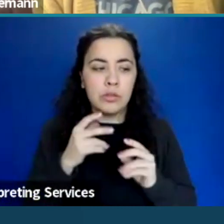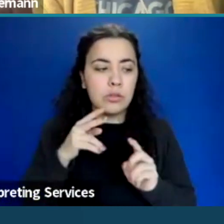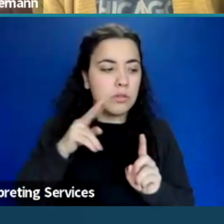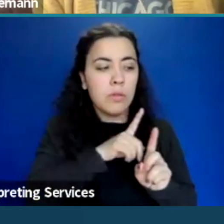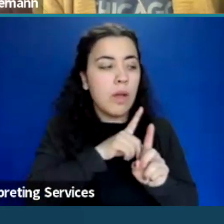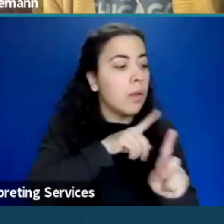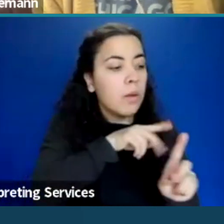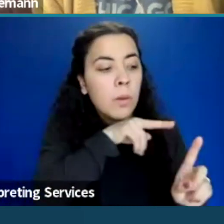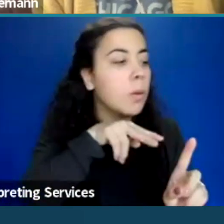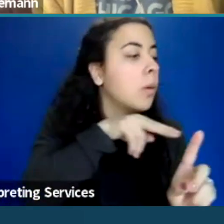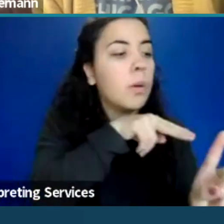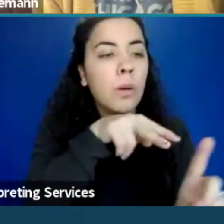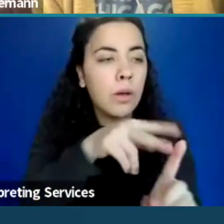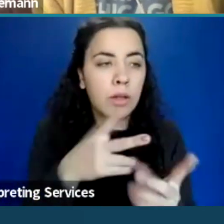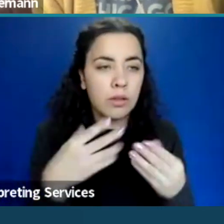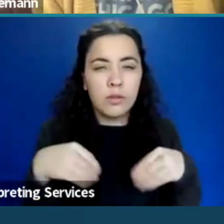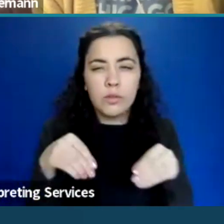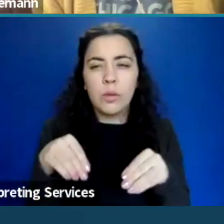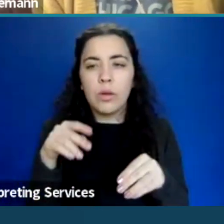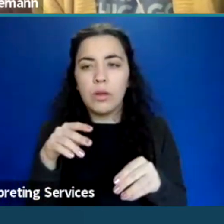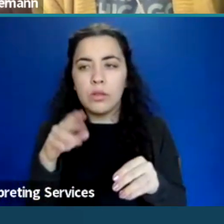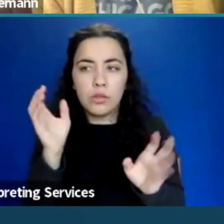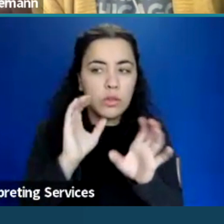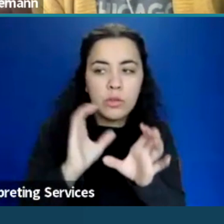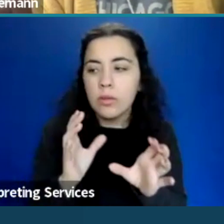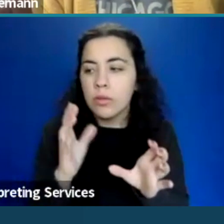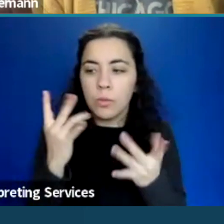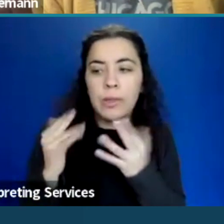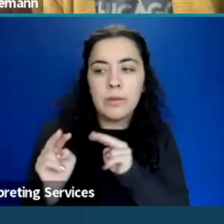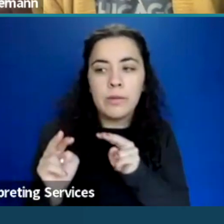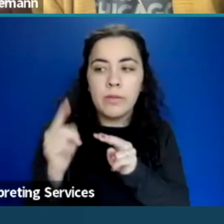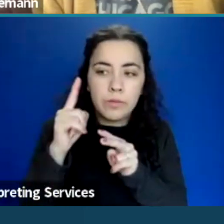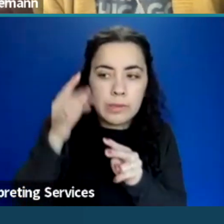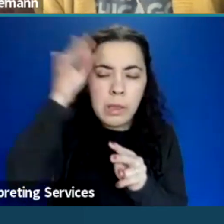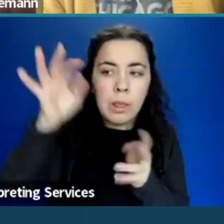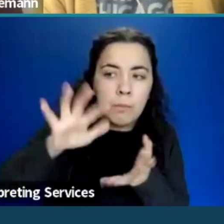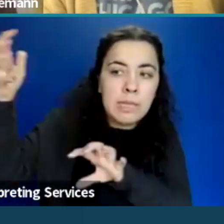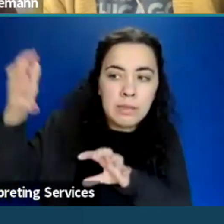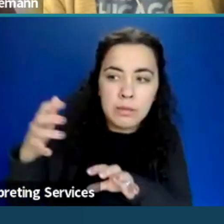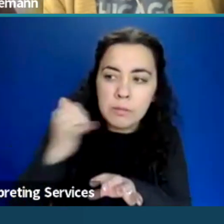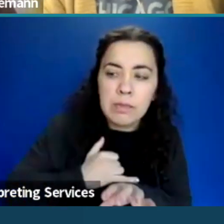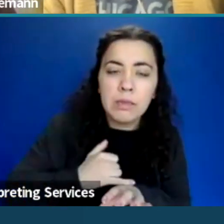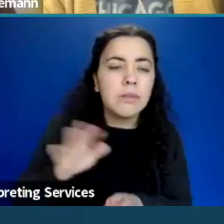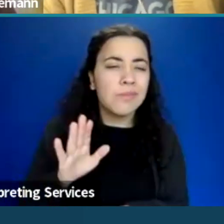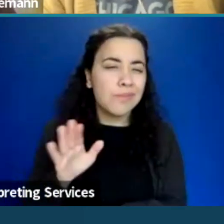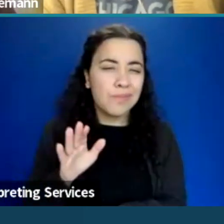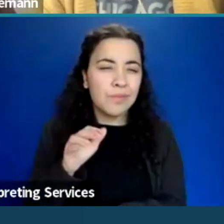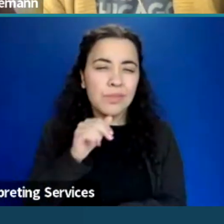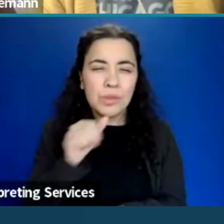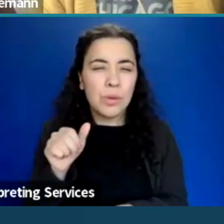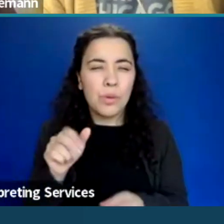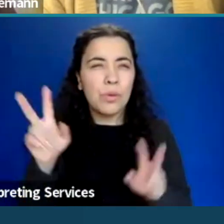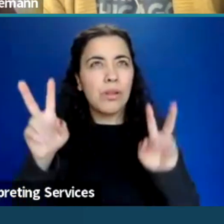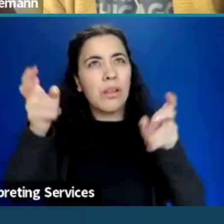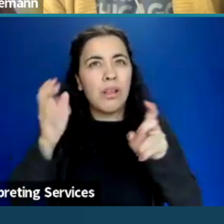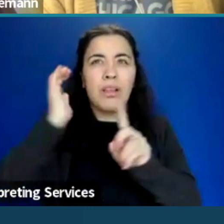the store, the location, just looking for them to sort of slip up and make a mistake. Let's not do that. Let's not play service animal police. But if